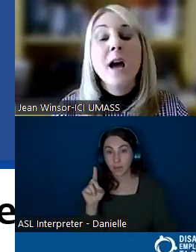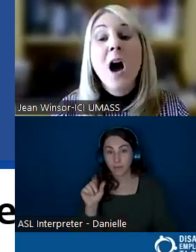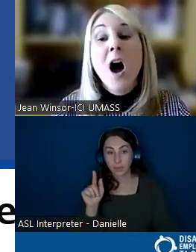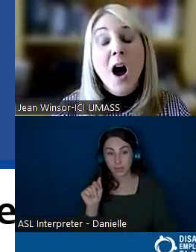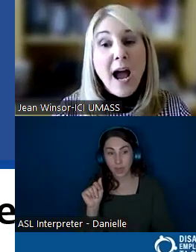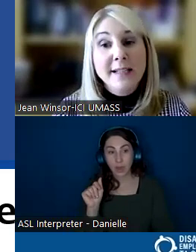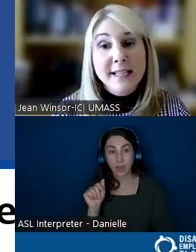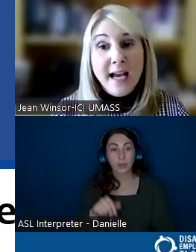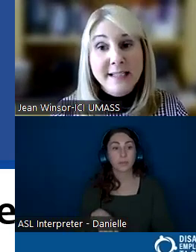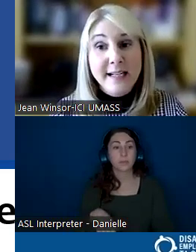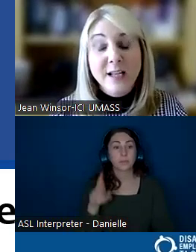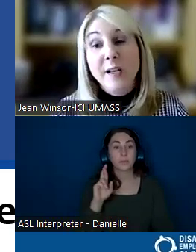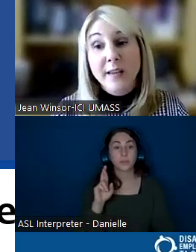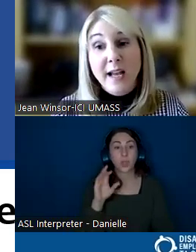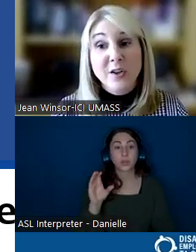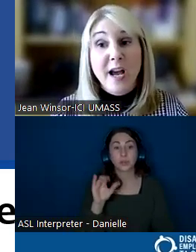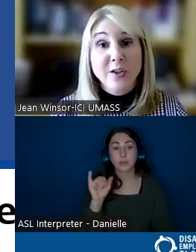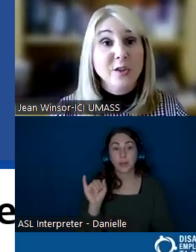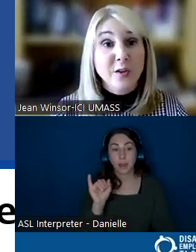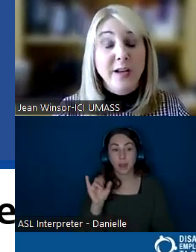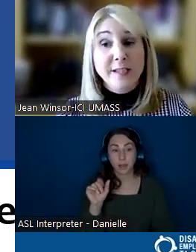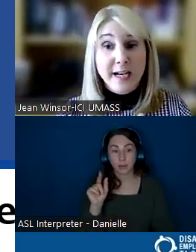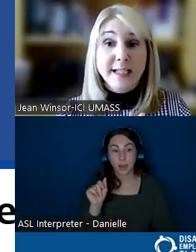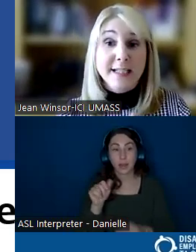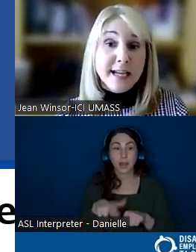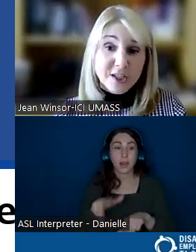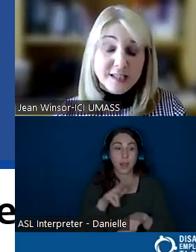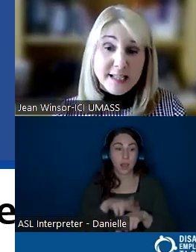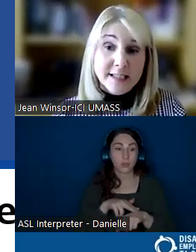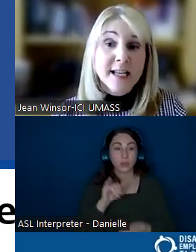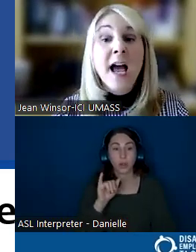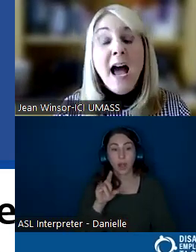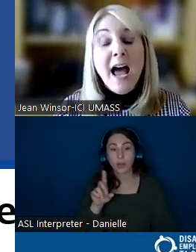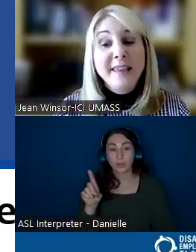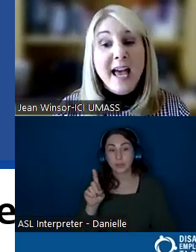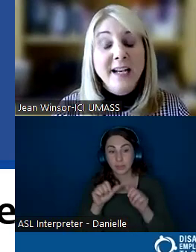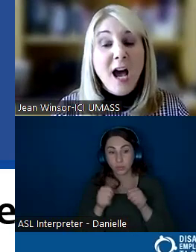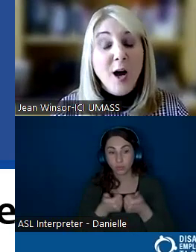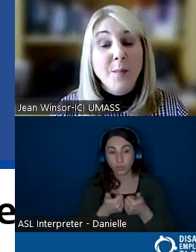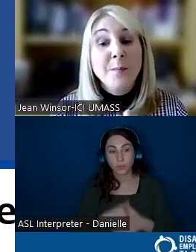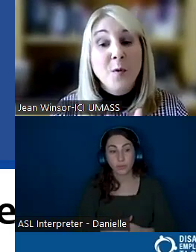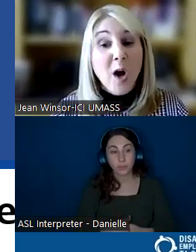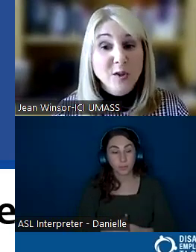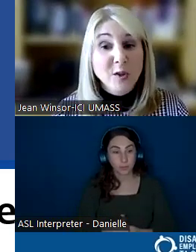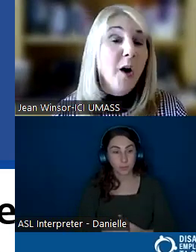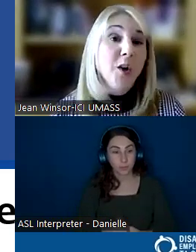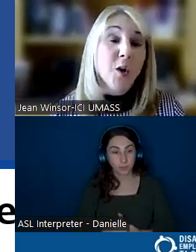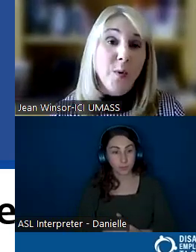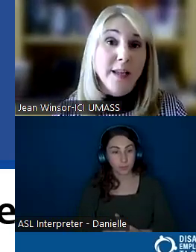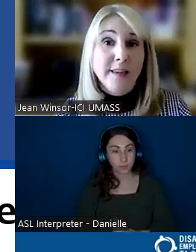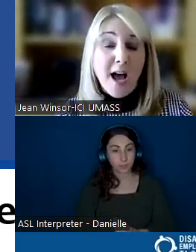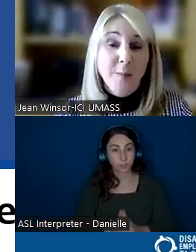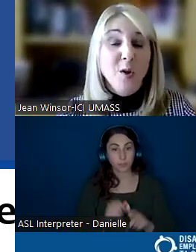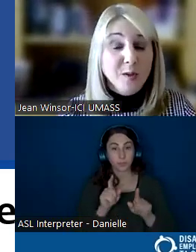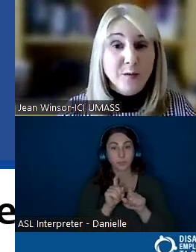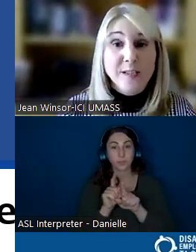outcomes, our ICI data that we collect, our National Survey of State IDD agencies, and then we also partner